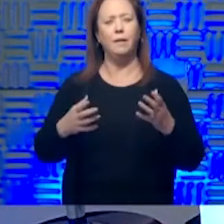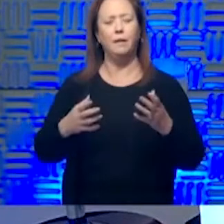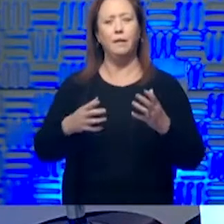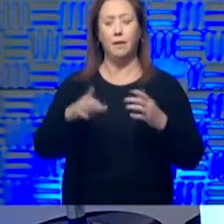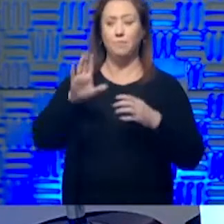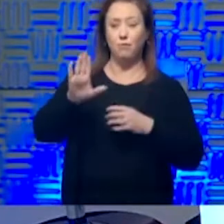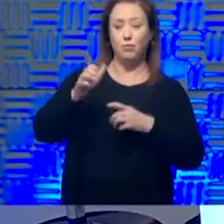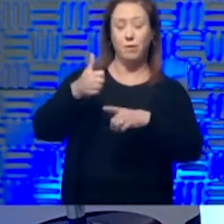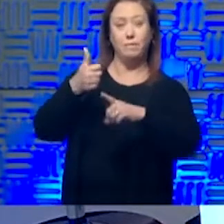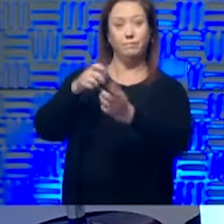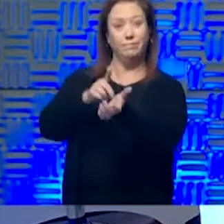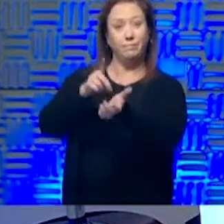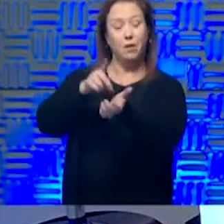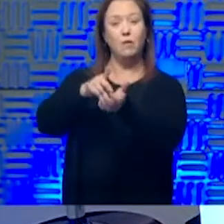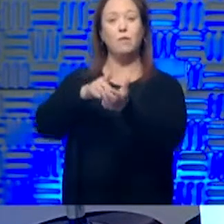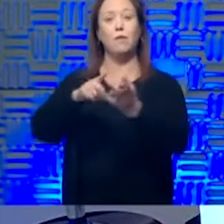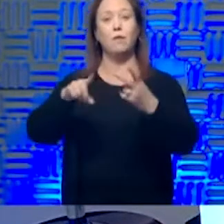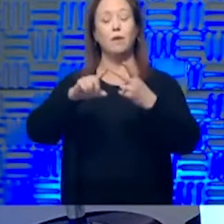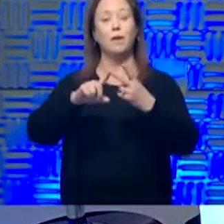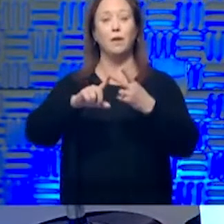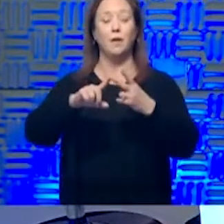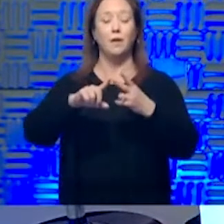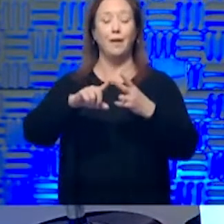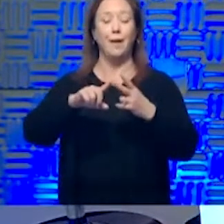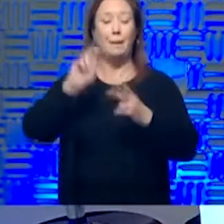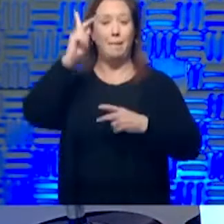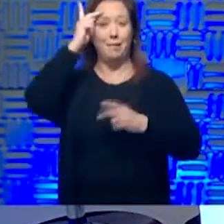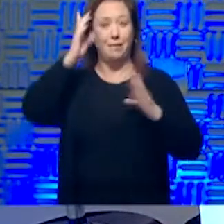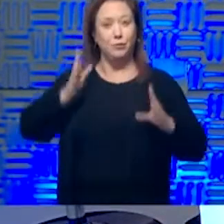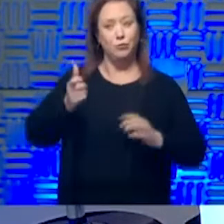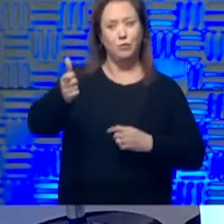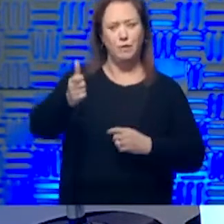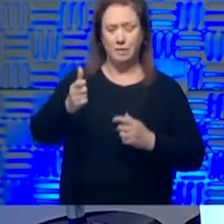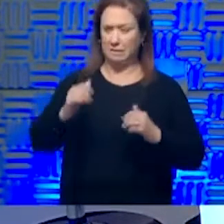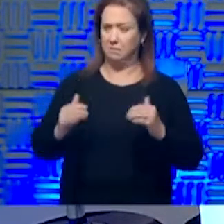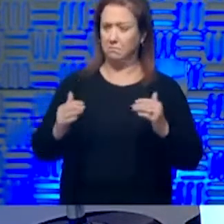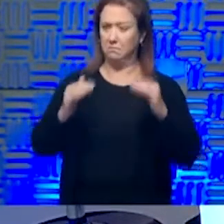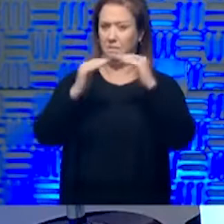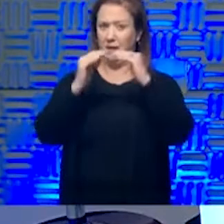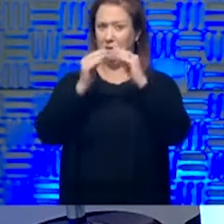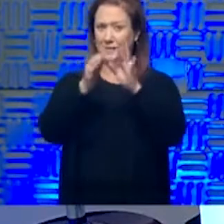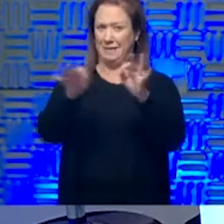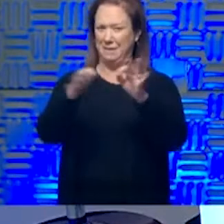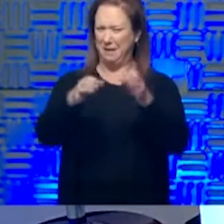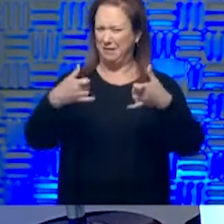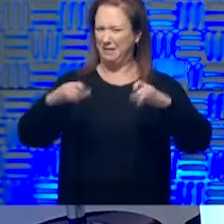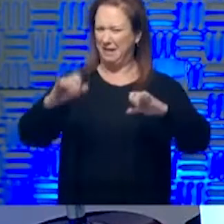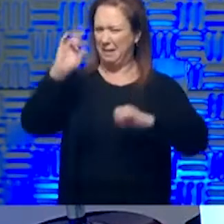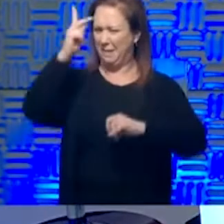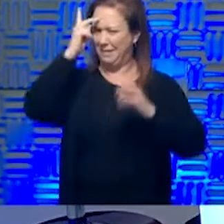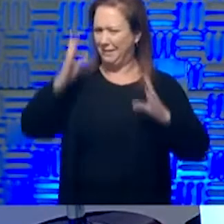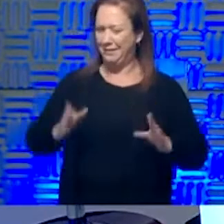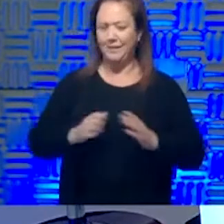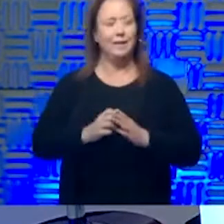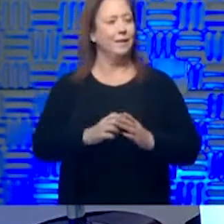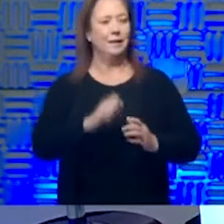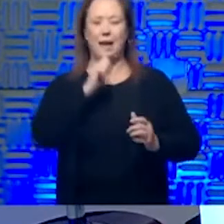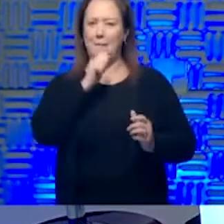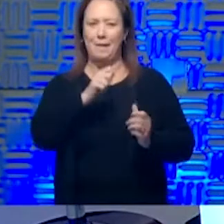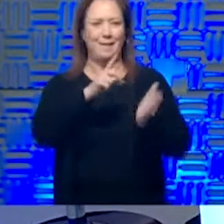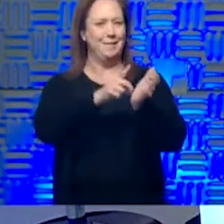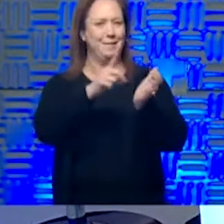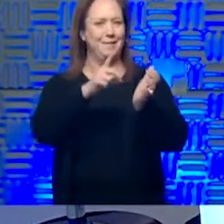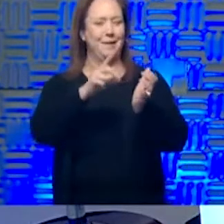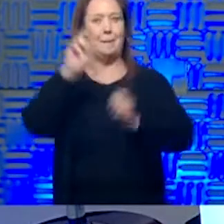practicing physician and as a practicing politician, is that a fair statement? Still, I don't know. I'm definitely not a